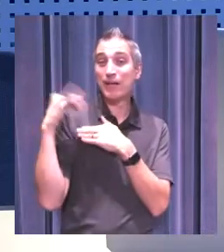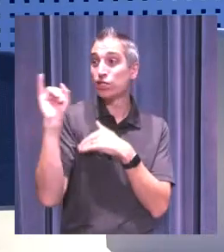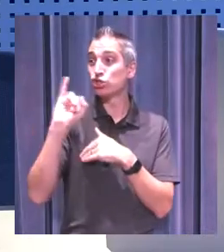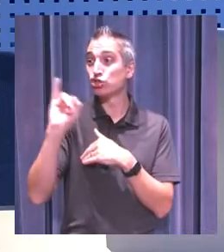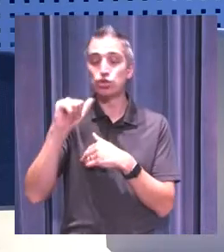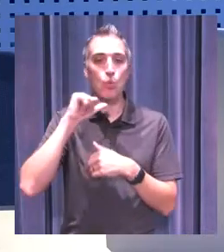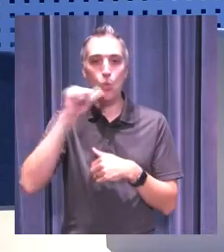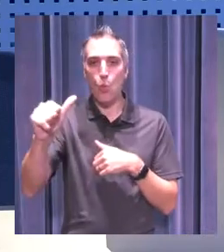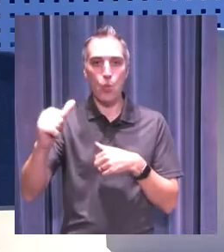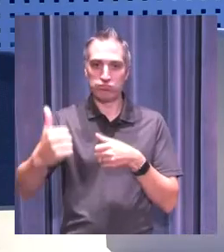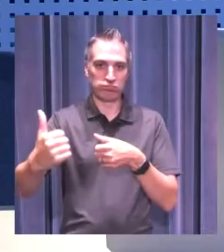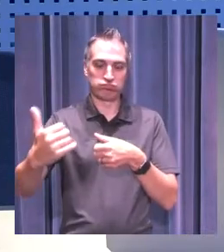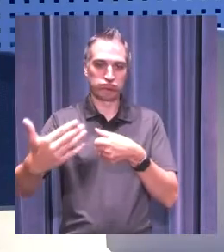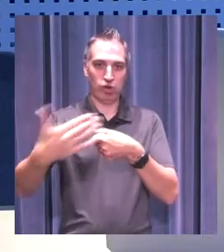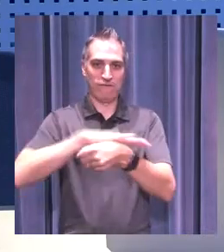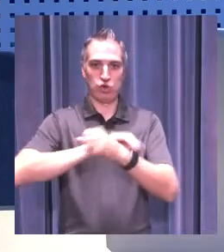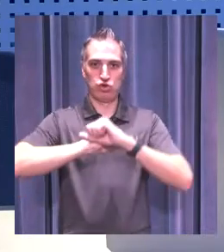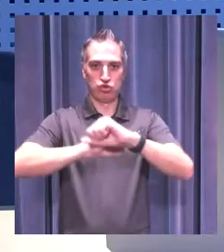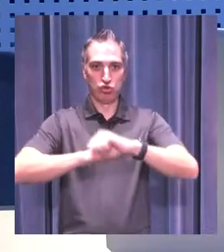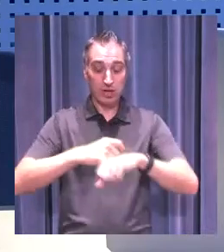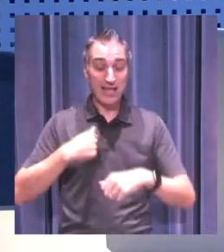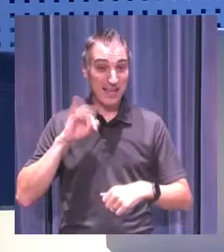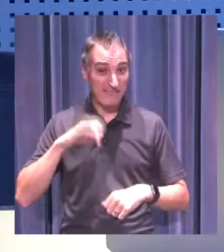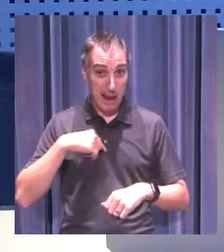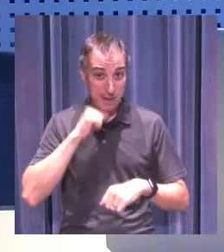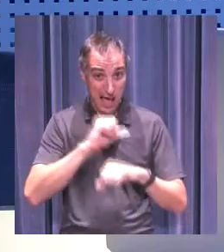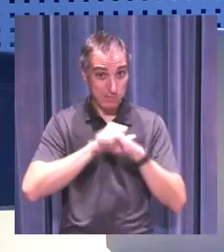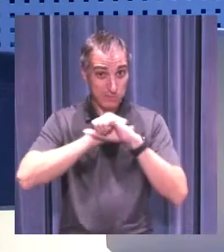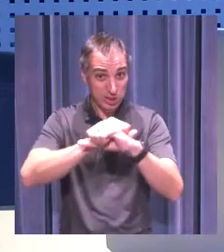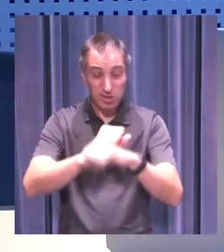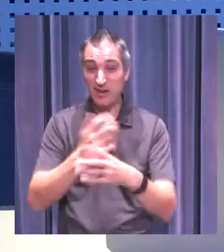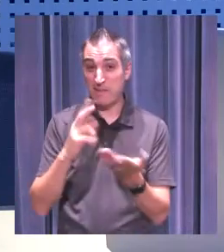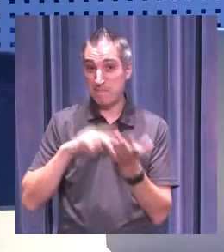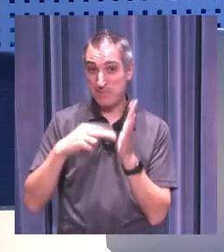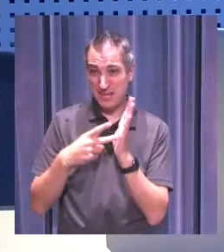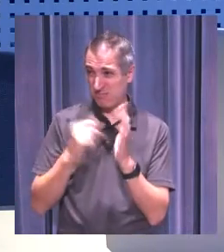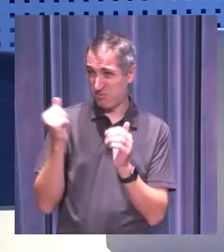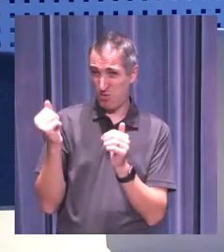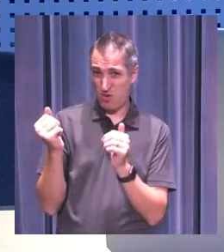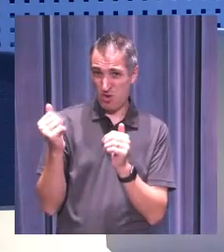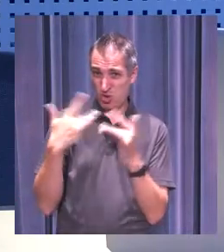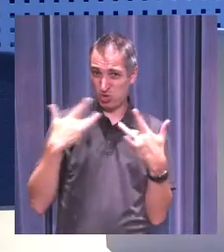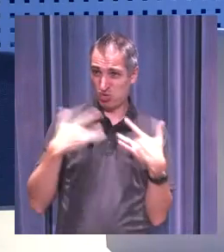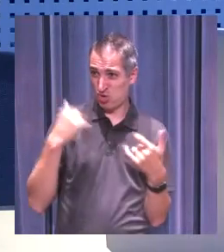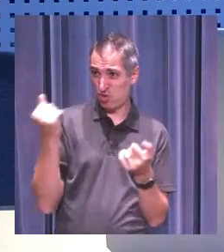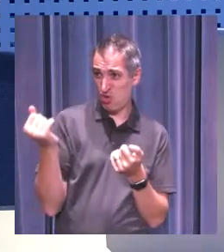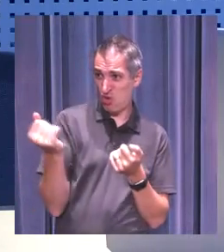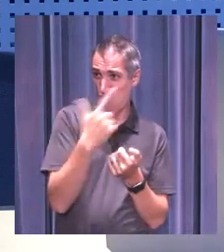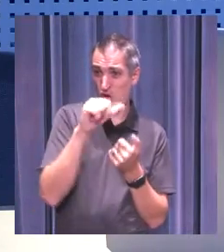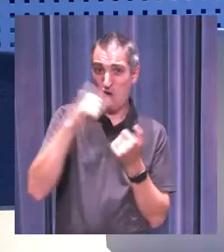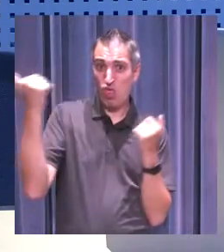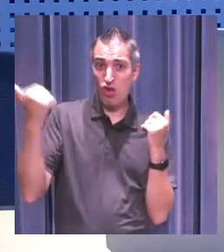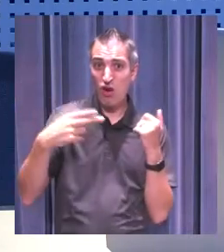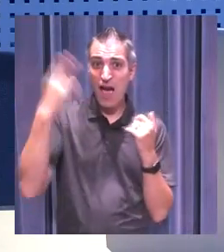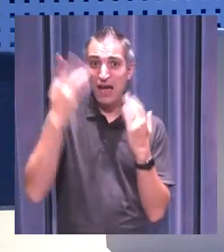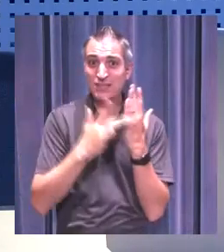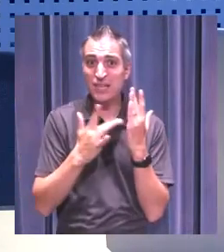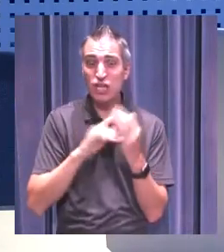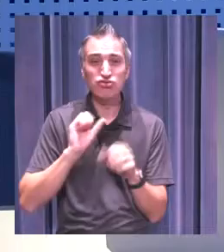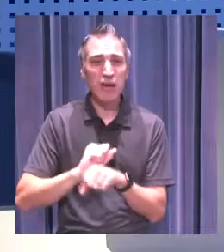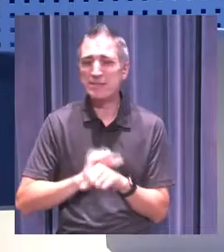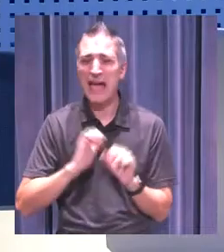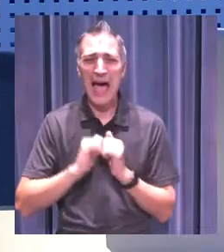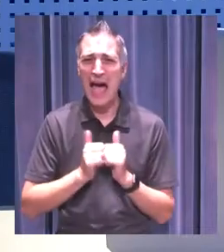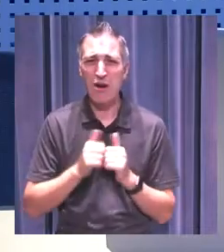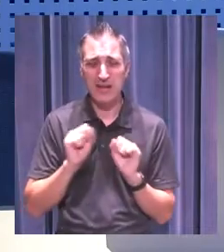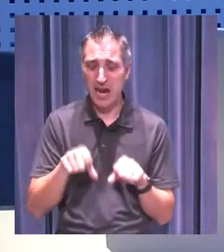me. So if I am not covered, would this not all be a concern of other high-tech jobs? How are we going to get